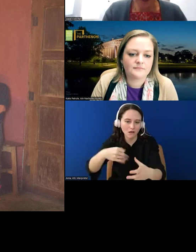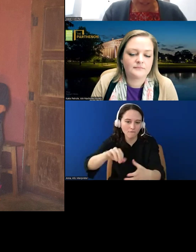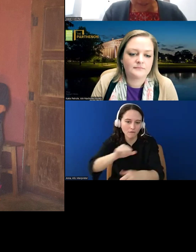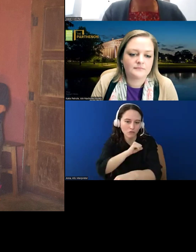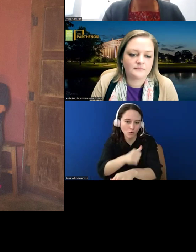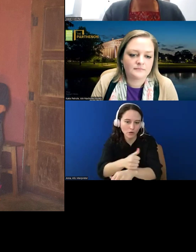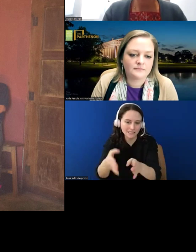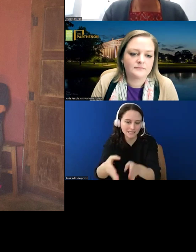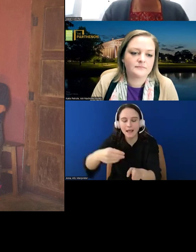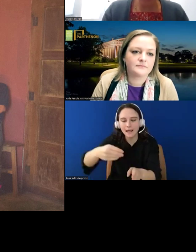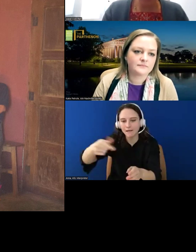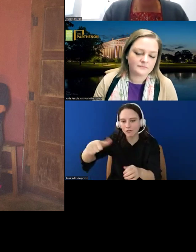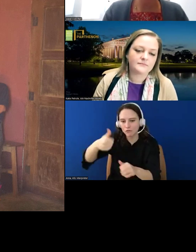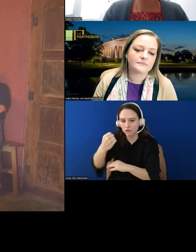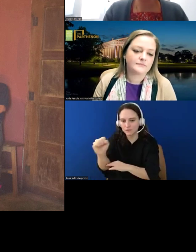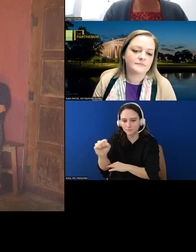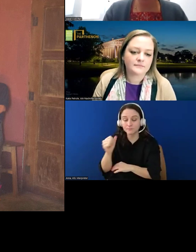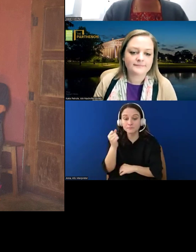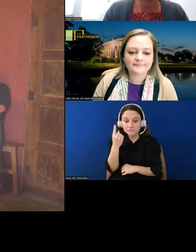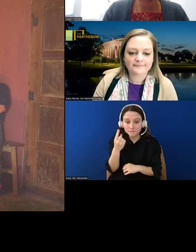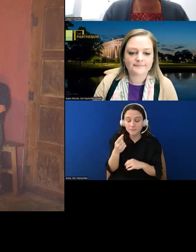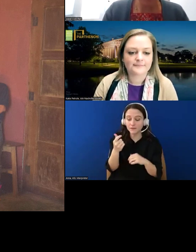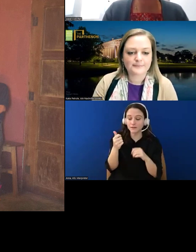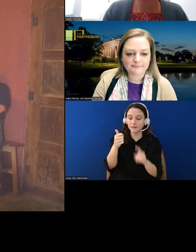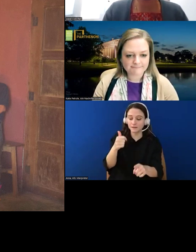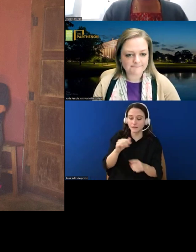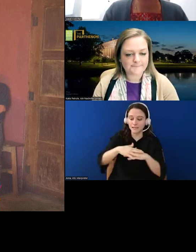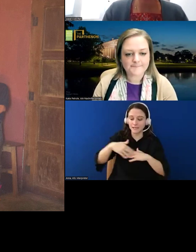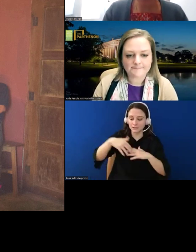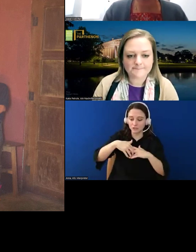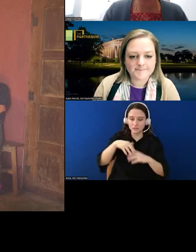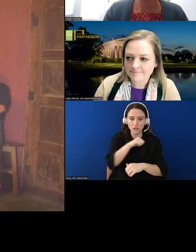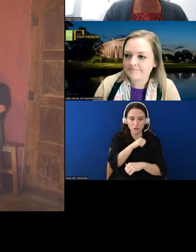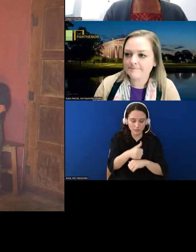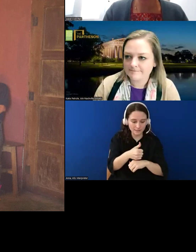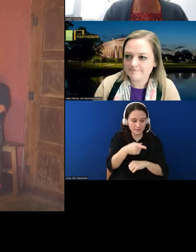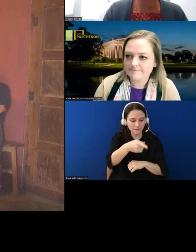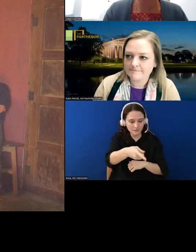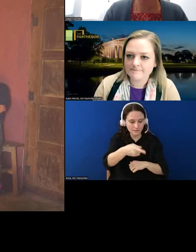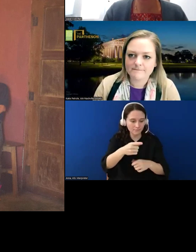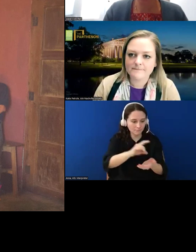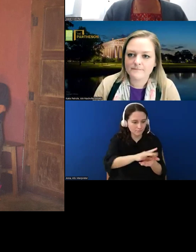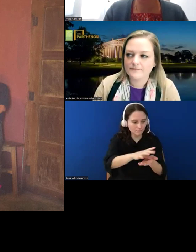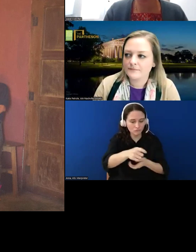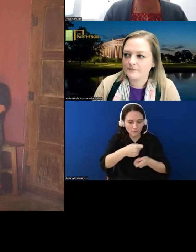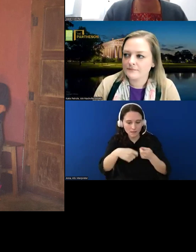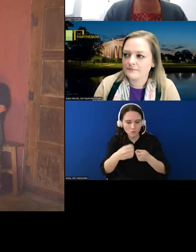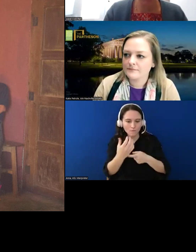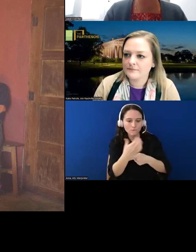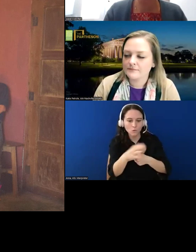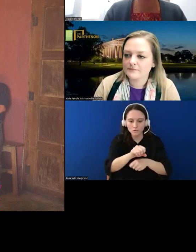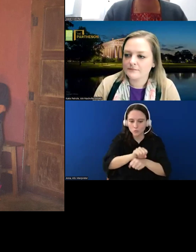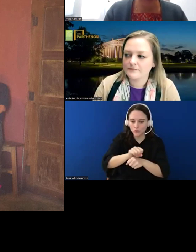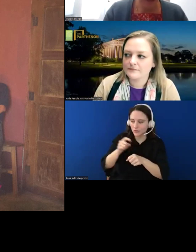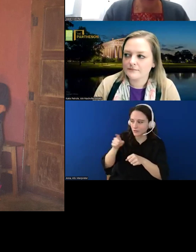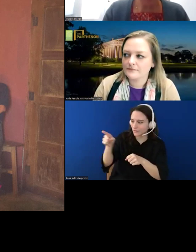is interesting to note that despite indigenous authorities were eliminated, replaced, or forced to work for the Spanish regime during the